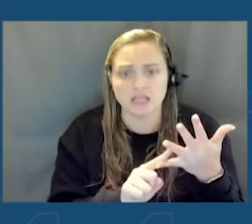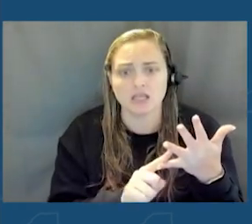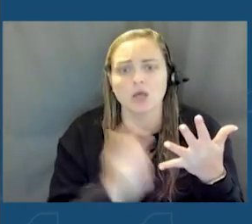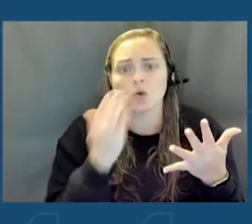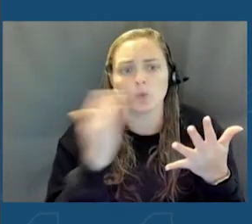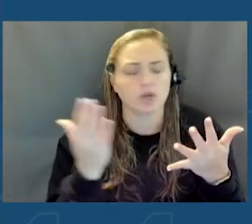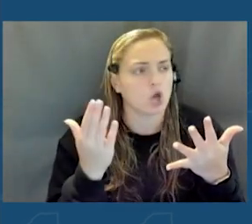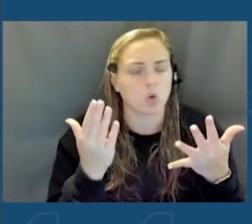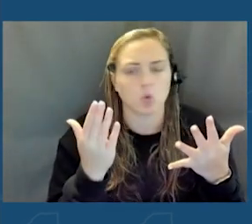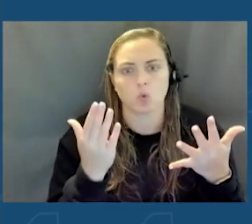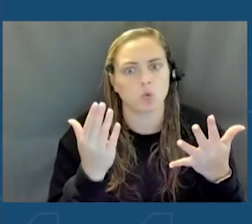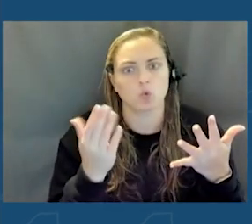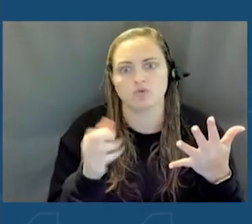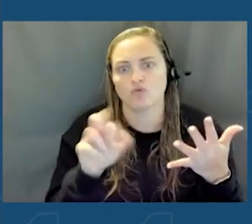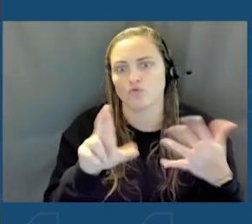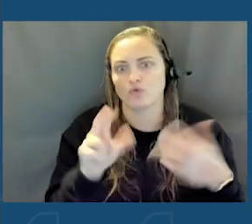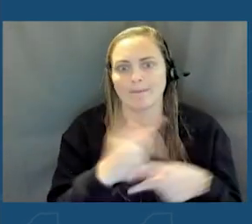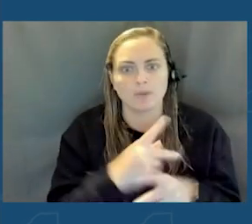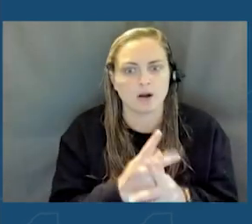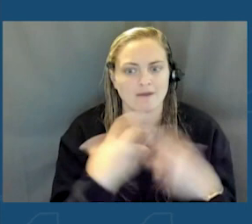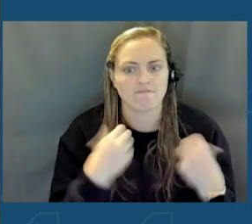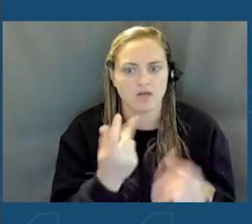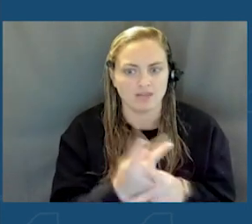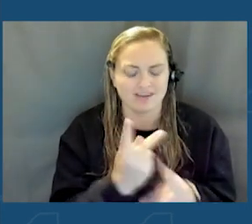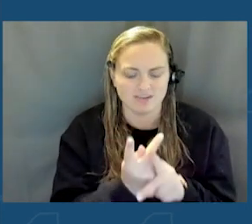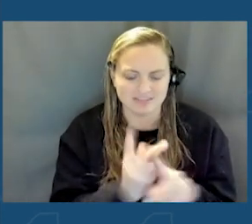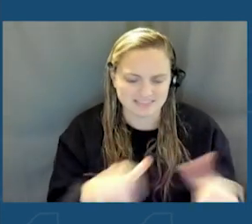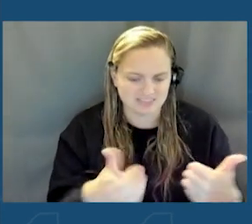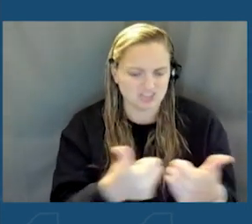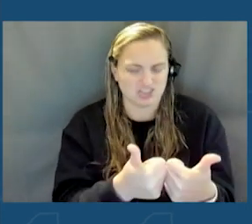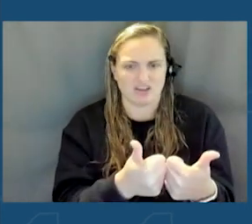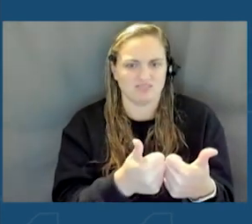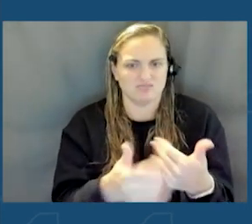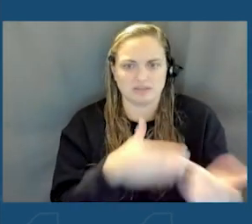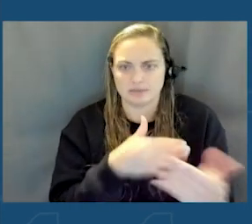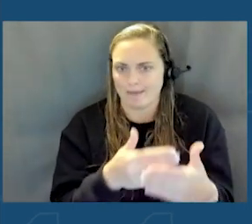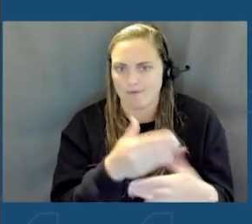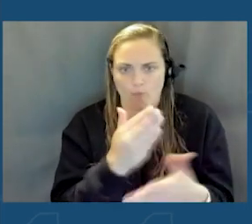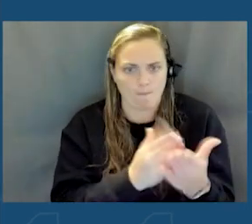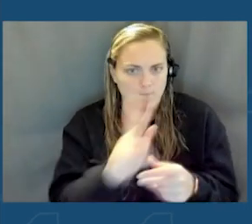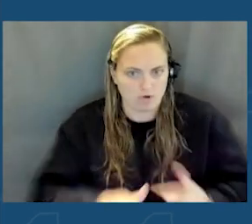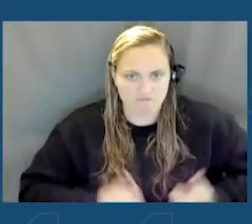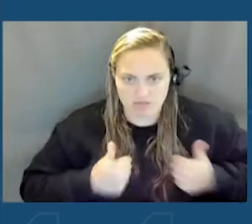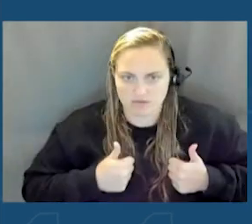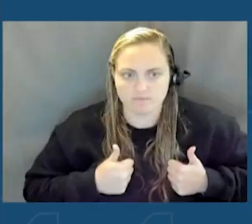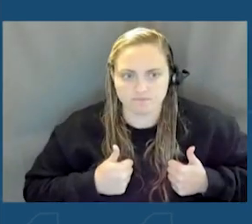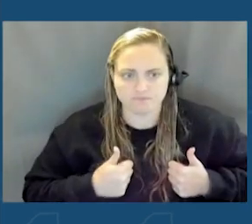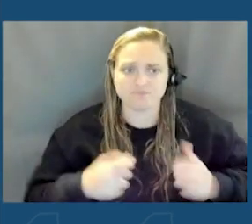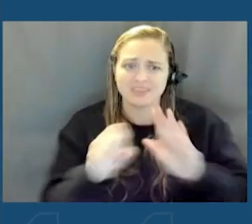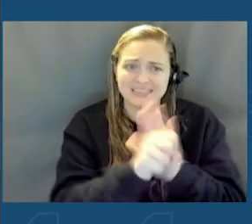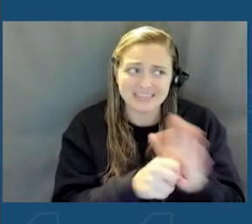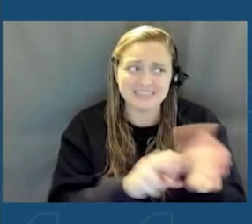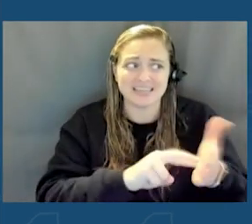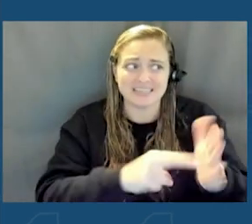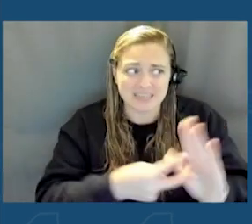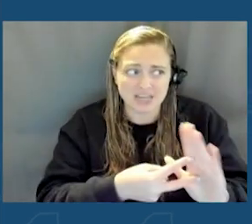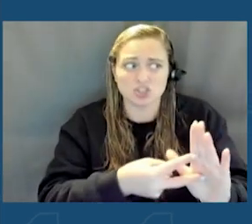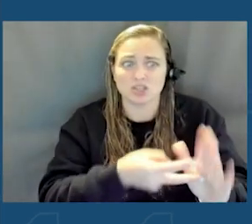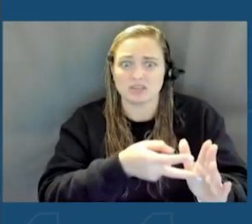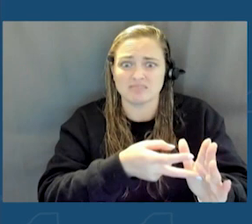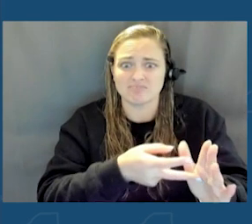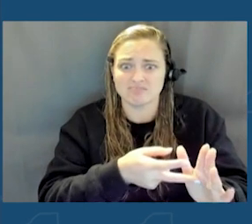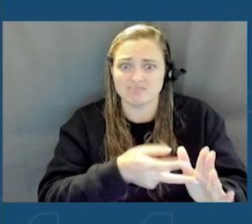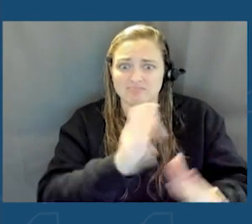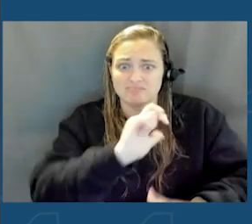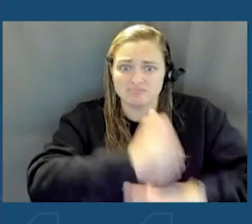around reproductive health care is a challenging experience at any juncture of your life. And there are states intentionally making it hard to live a life